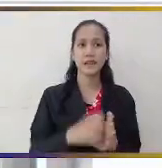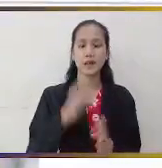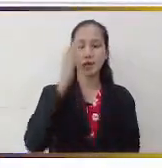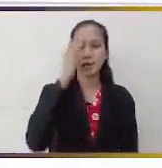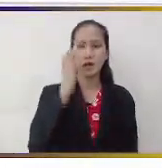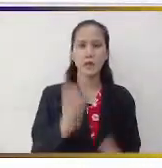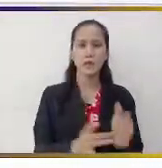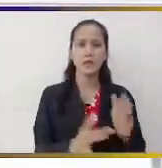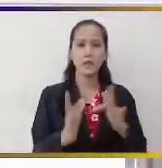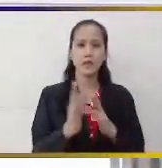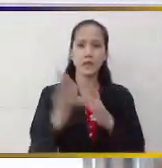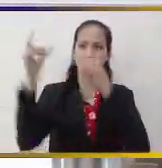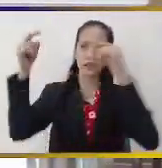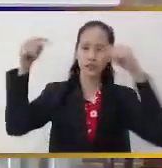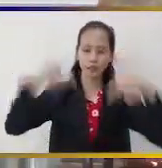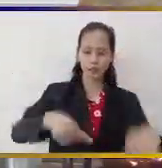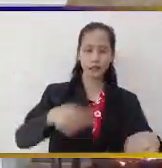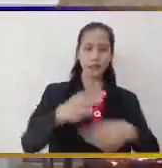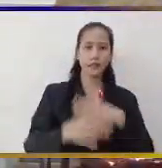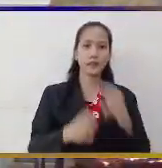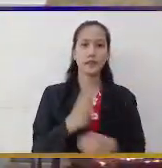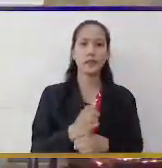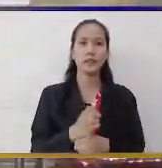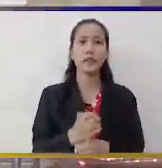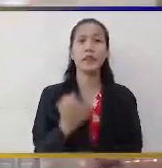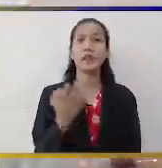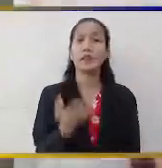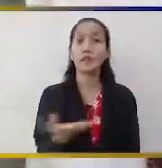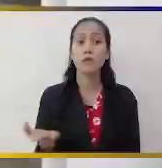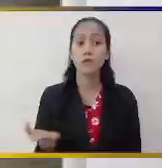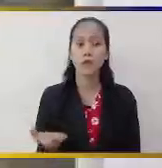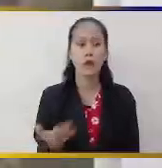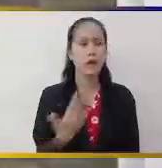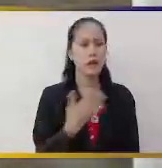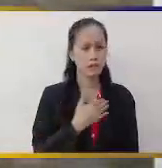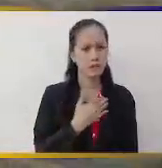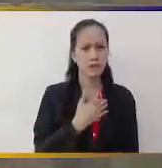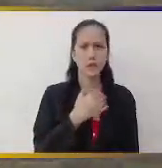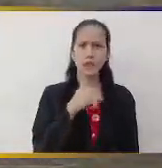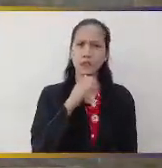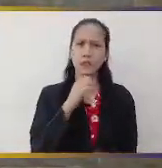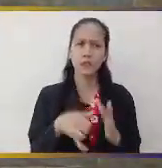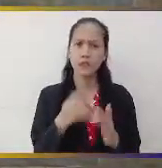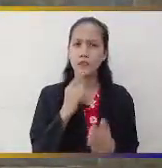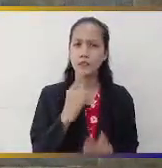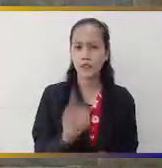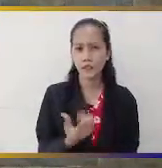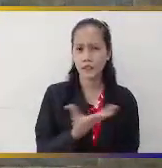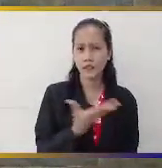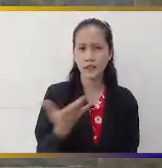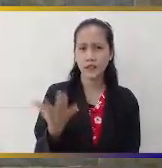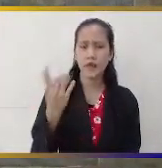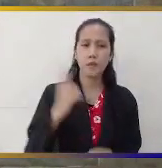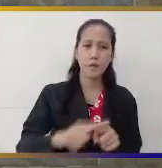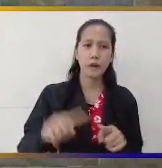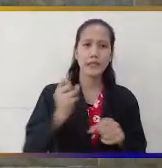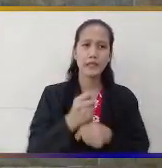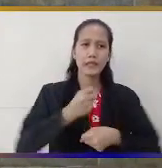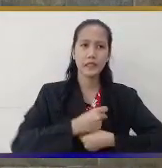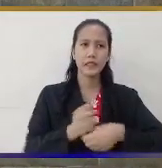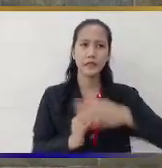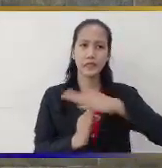for. Listen, I'm not just talking, I'm setting a foundation for you to understand